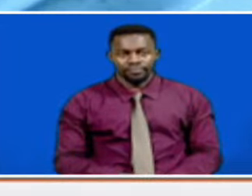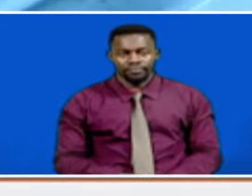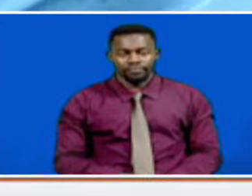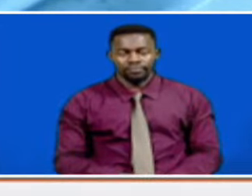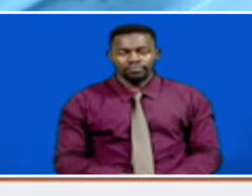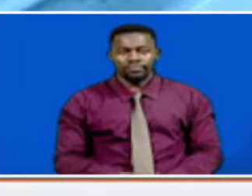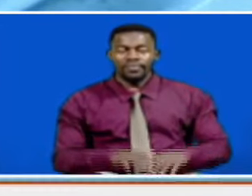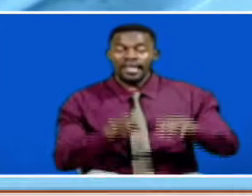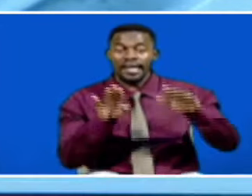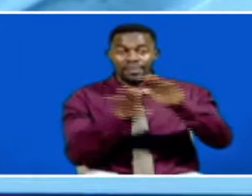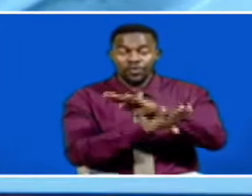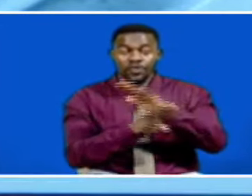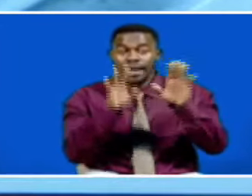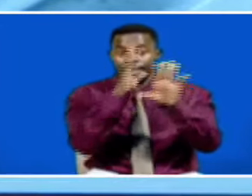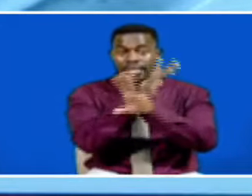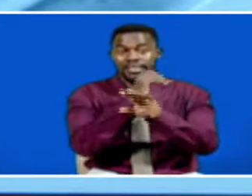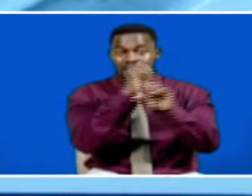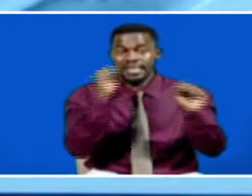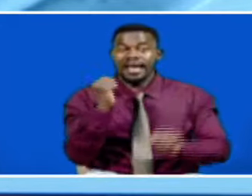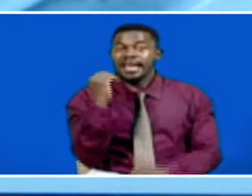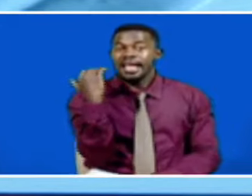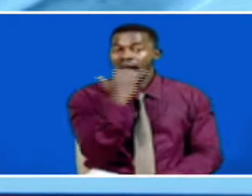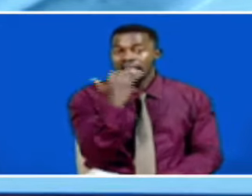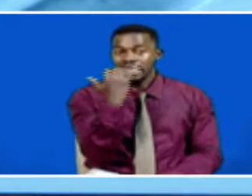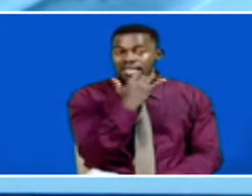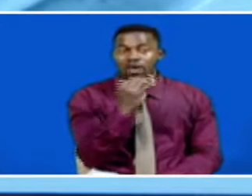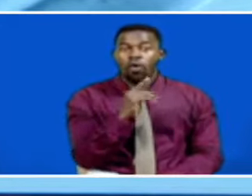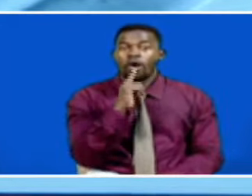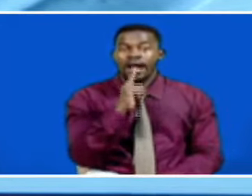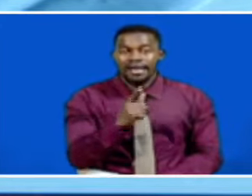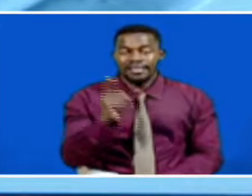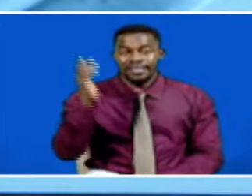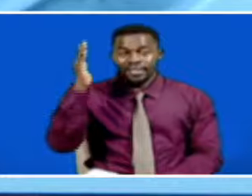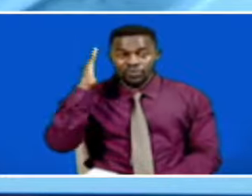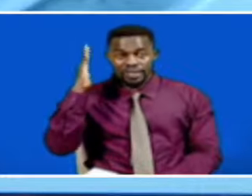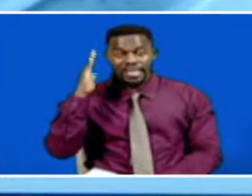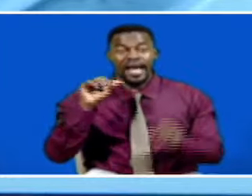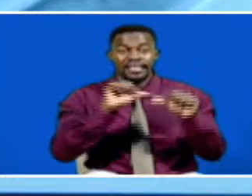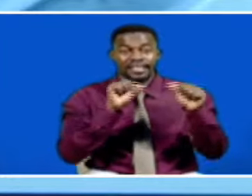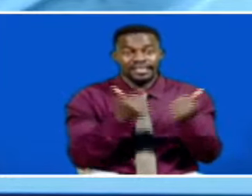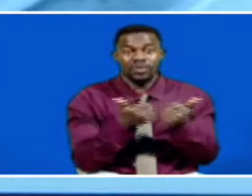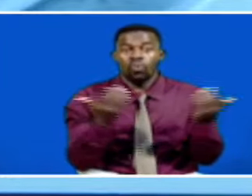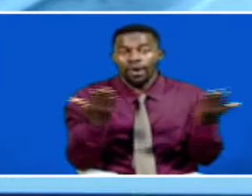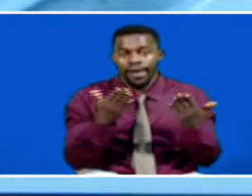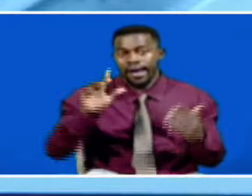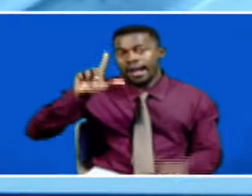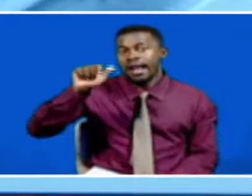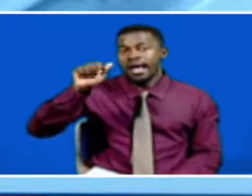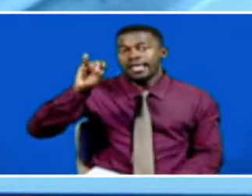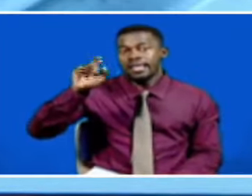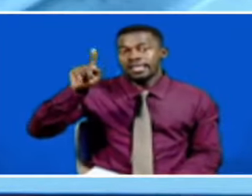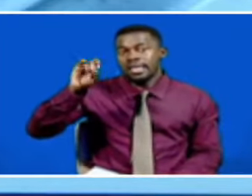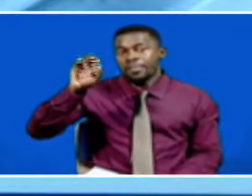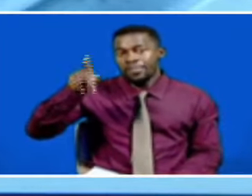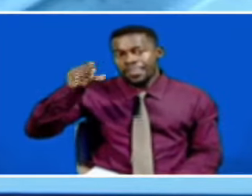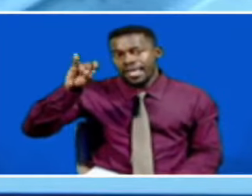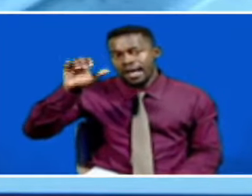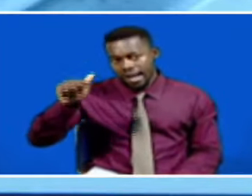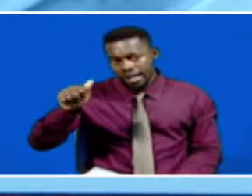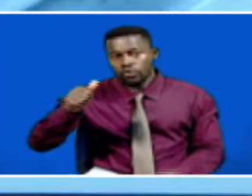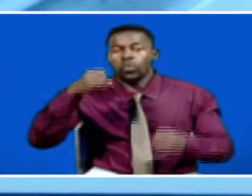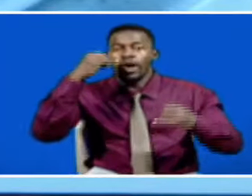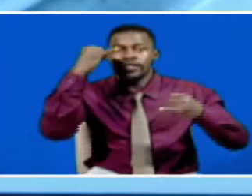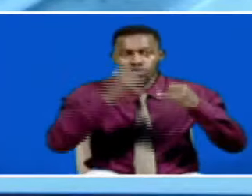Deputy President Rigathi Gachagua has directed security agencies in Laikipia County to end insecurity in the